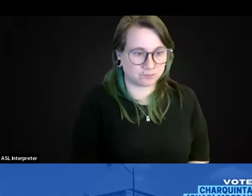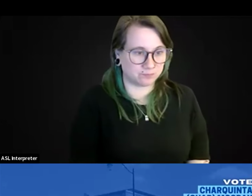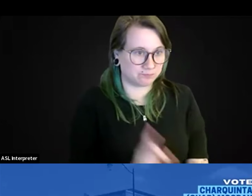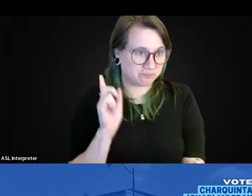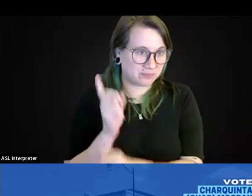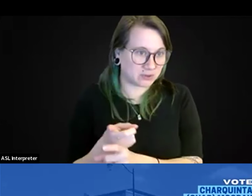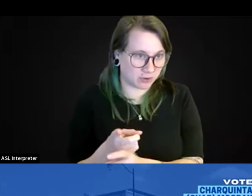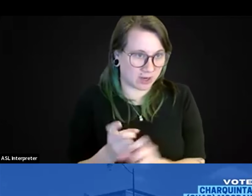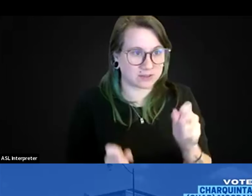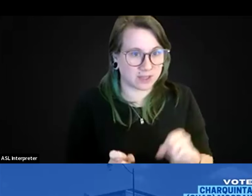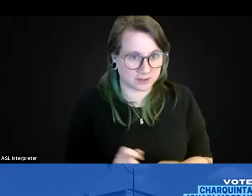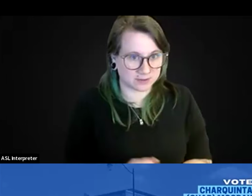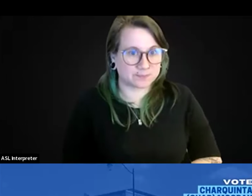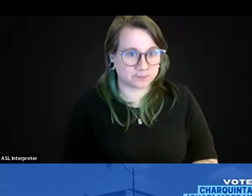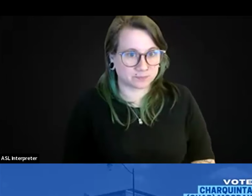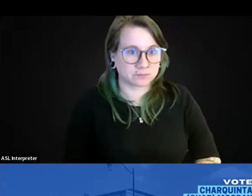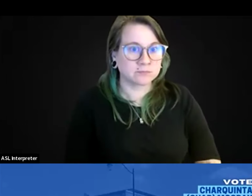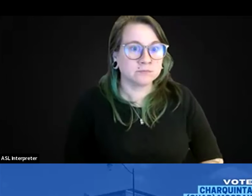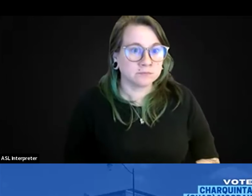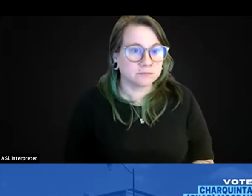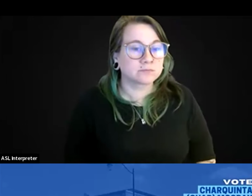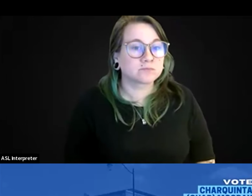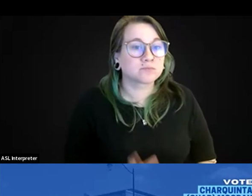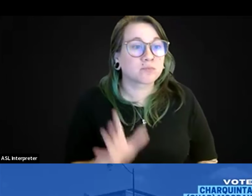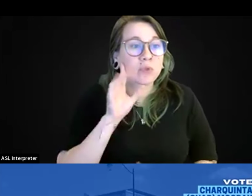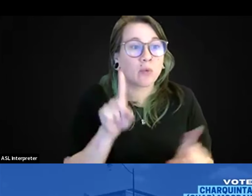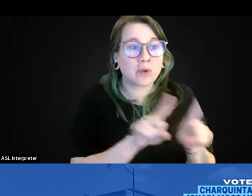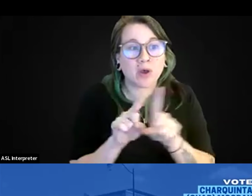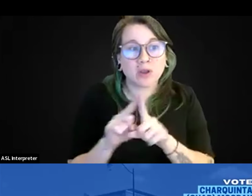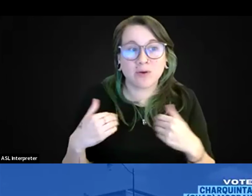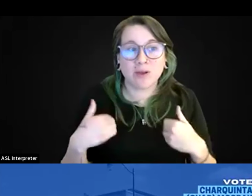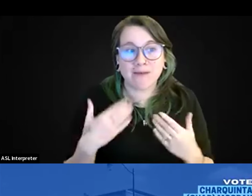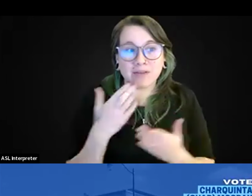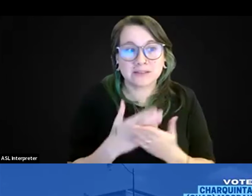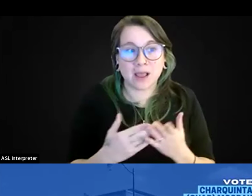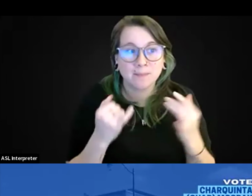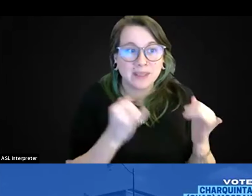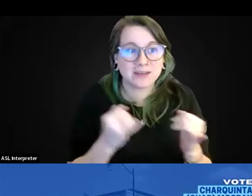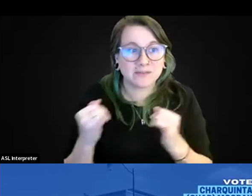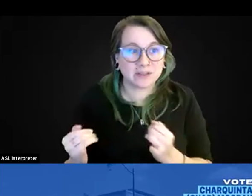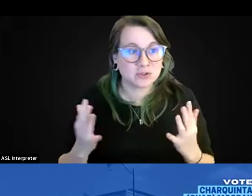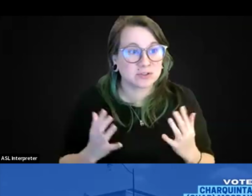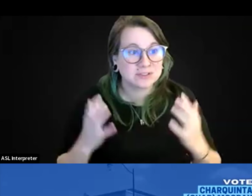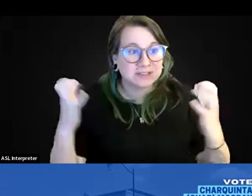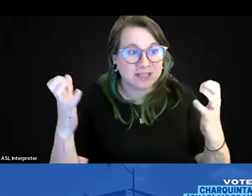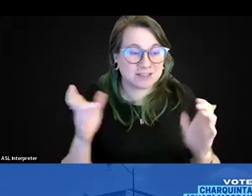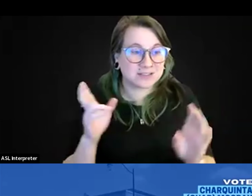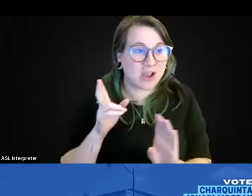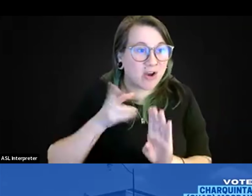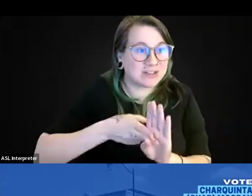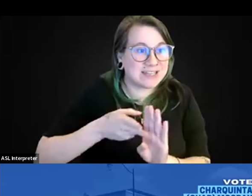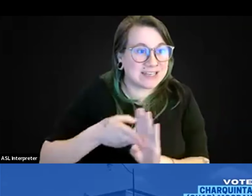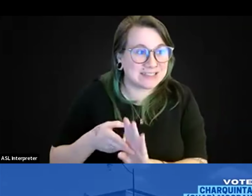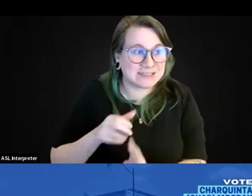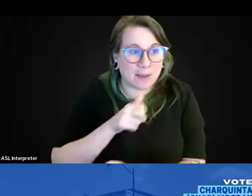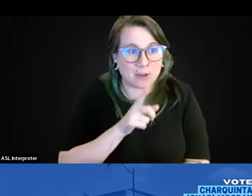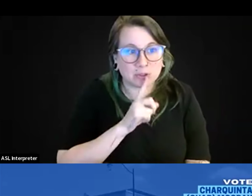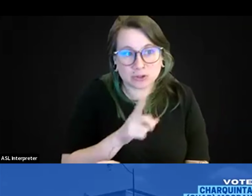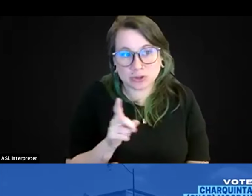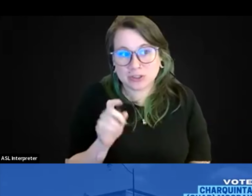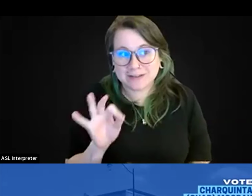That's good. Yes, All right. correct. We also have some individuals in the audience that are in attendees. I don't know if we can admit them